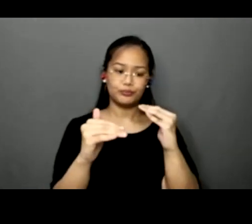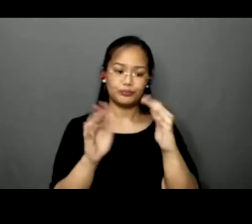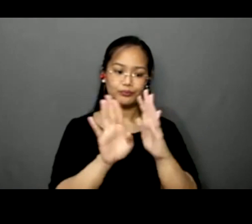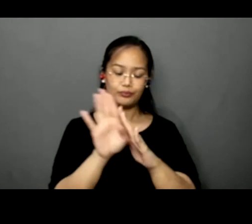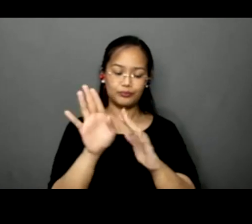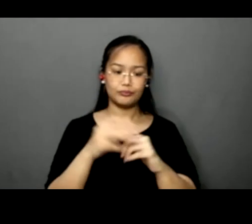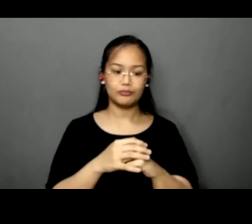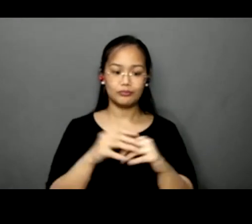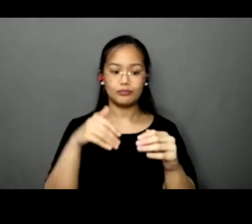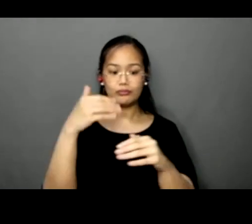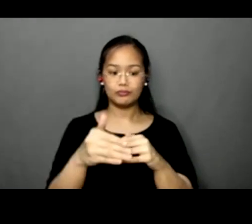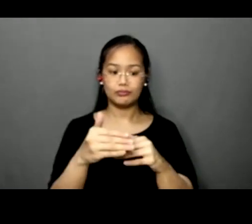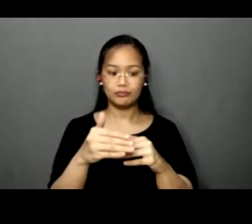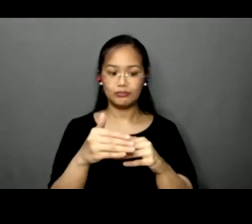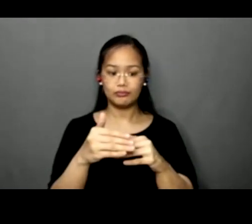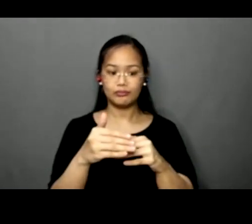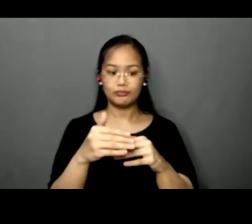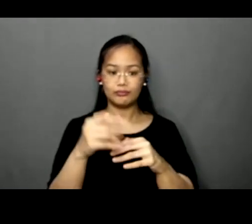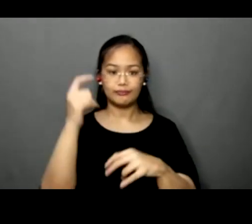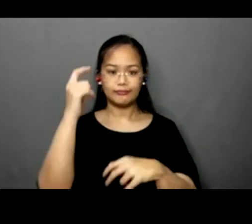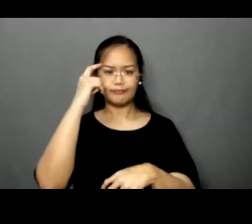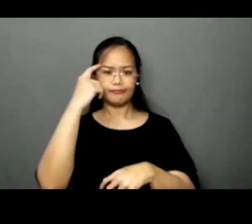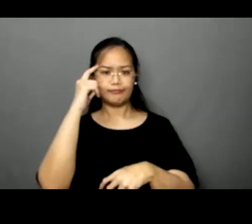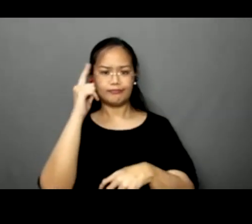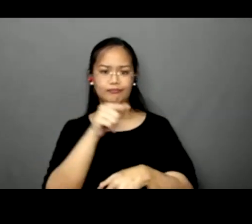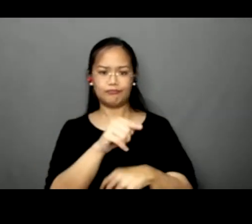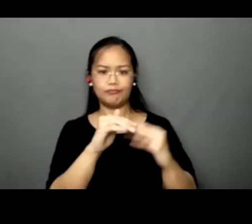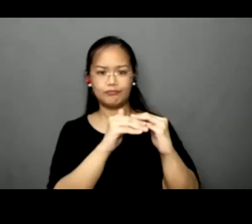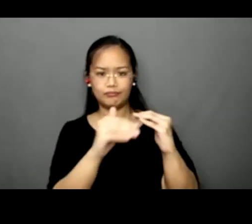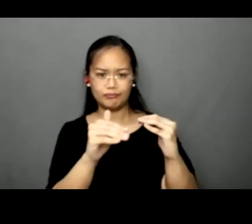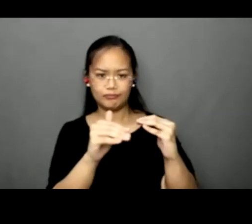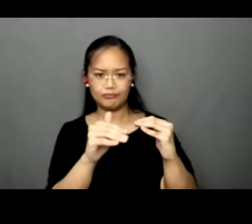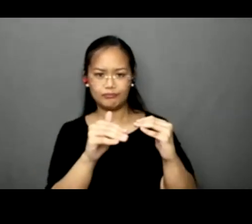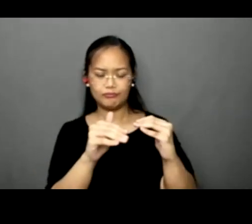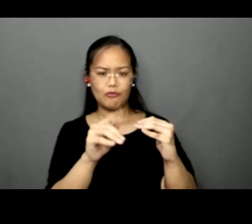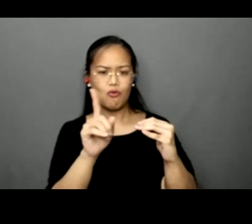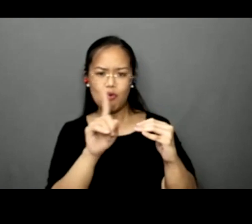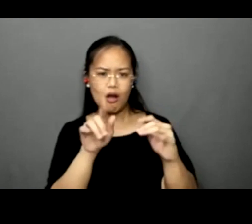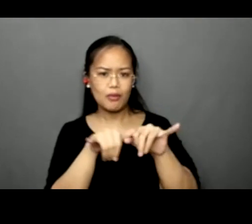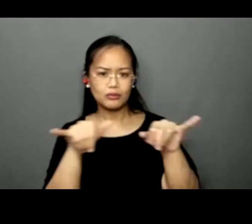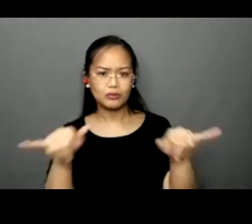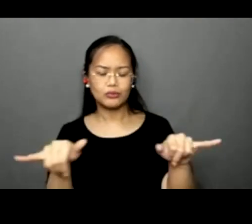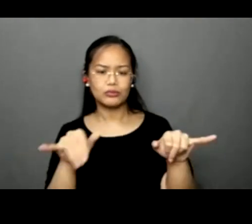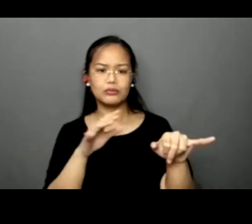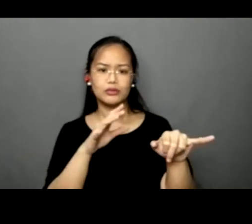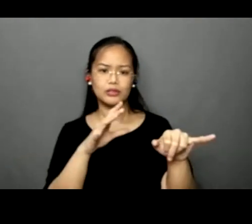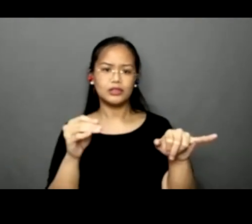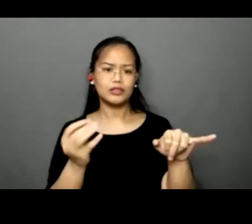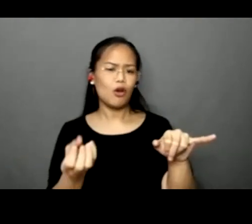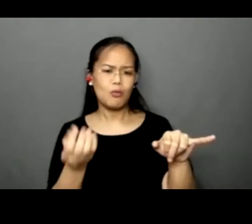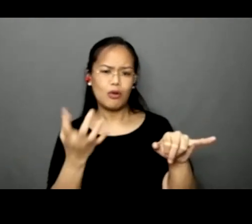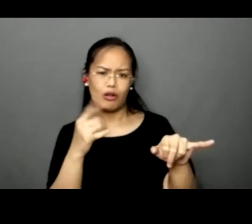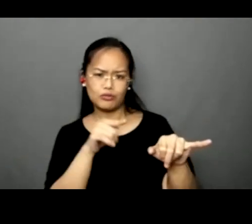sustainable. This will prevent weak, misguided efforts, determine metrics and goals, and quantifies the effort.